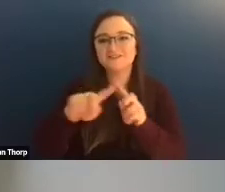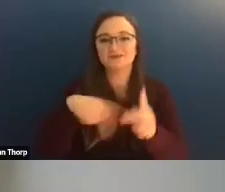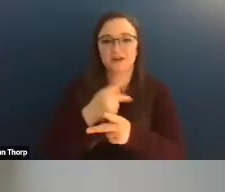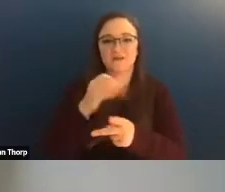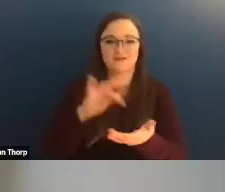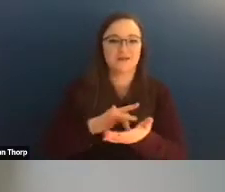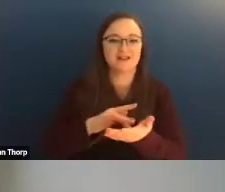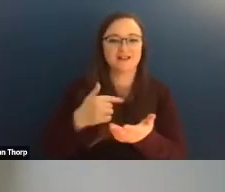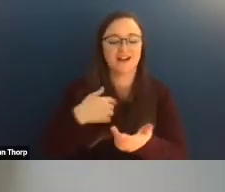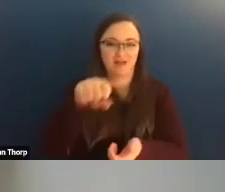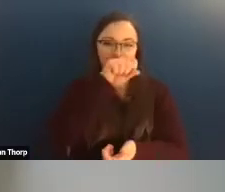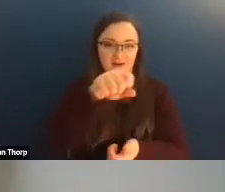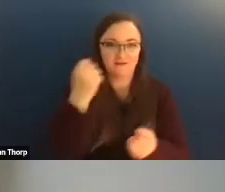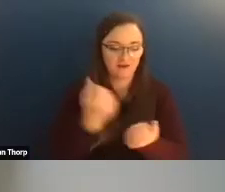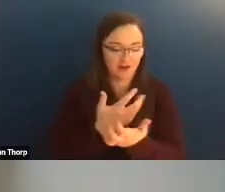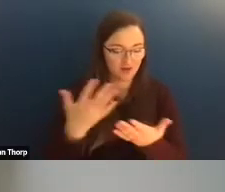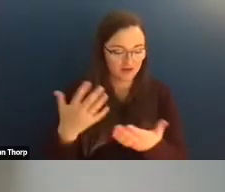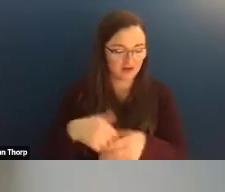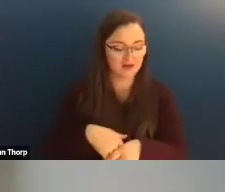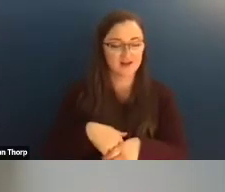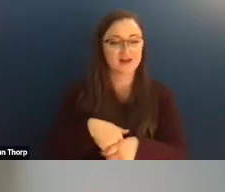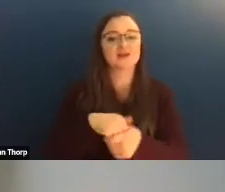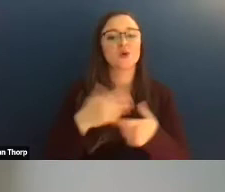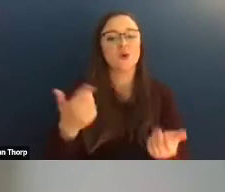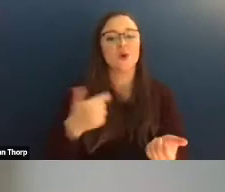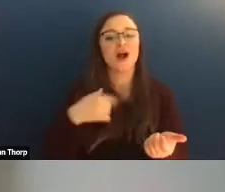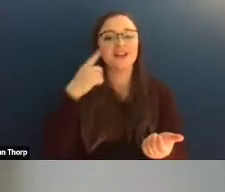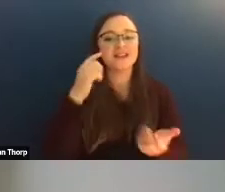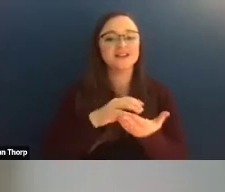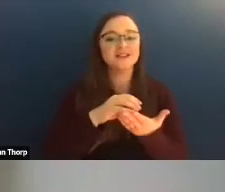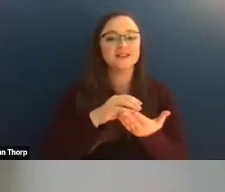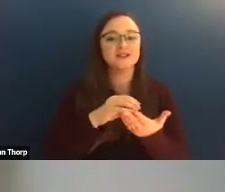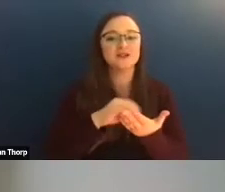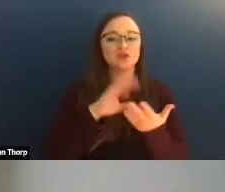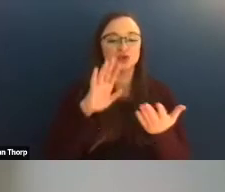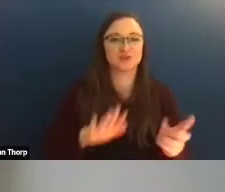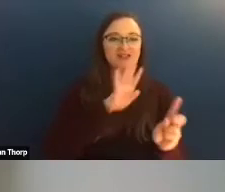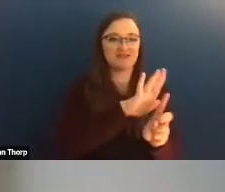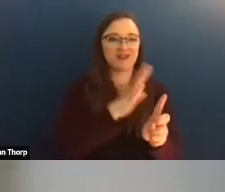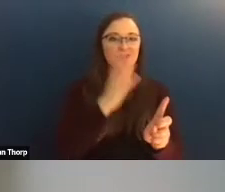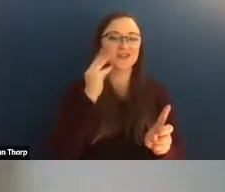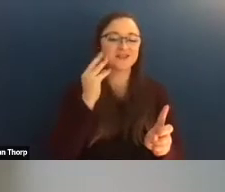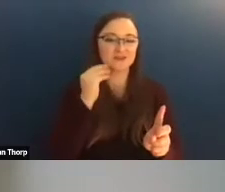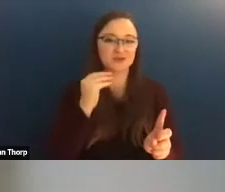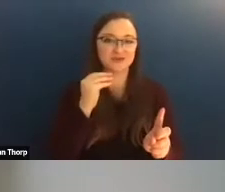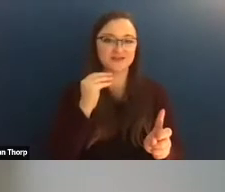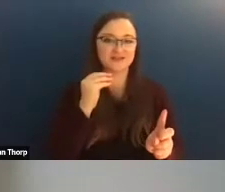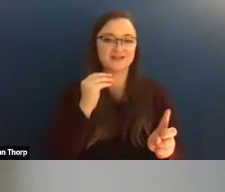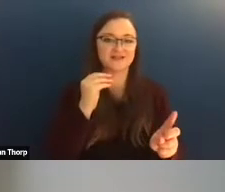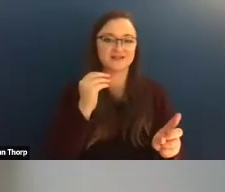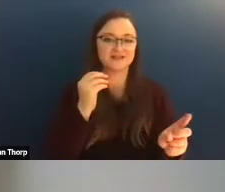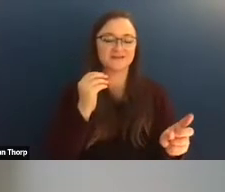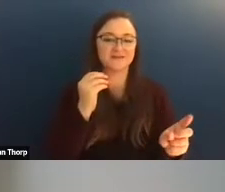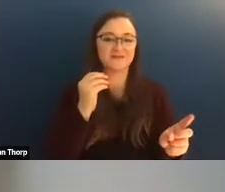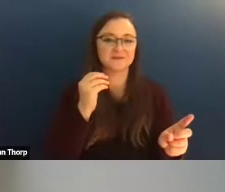loved everything. And so I think a student's experiences matched with what